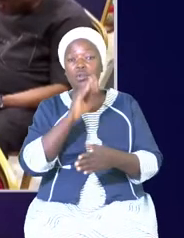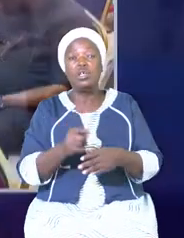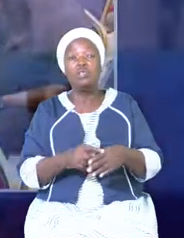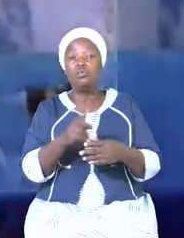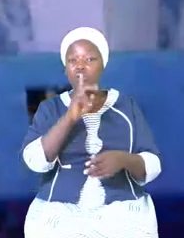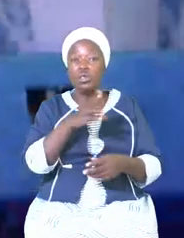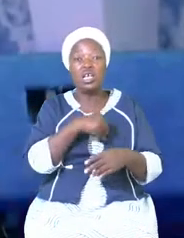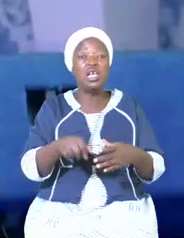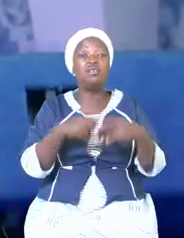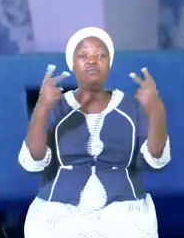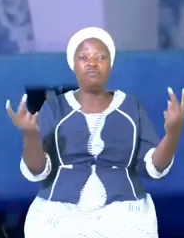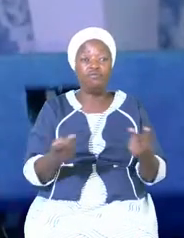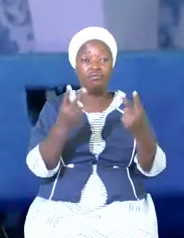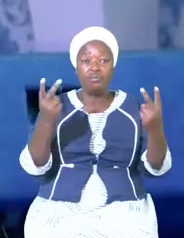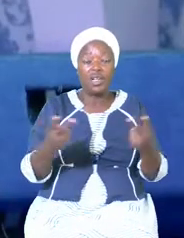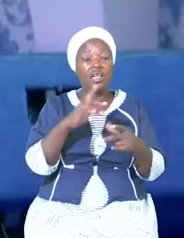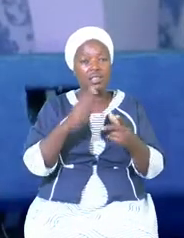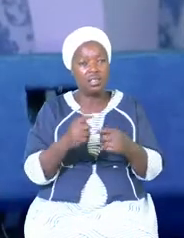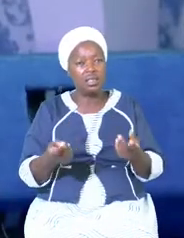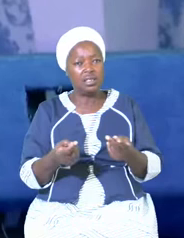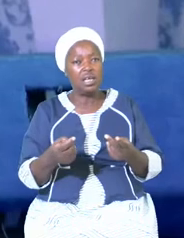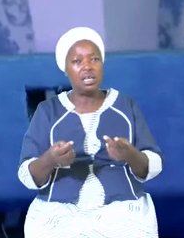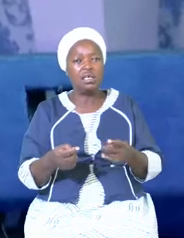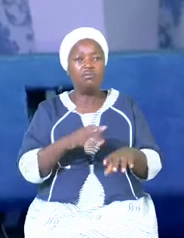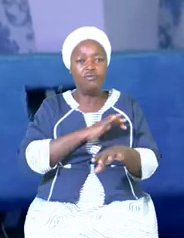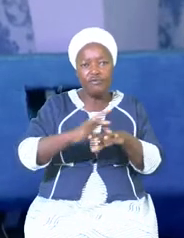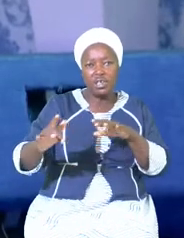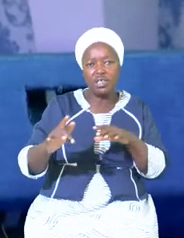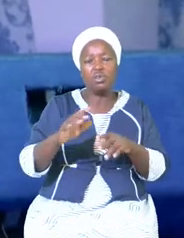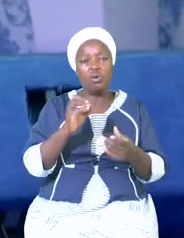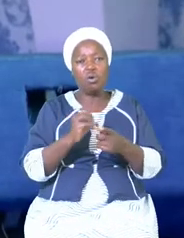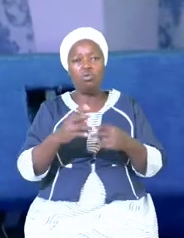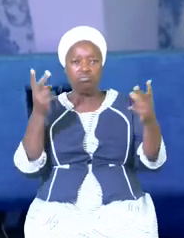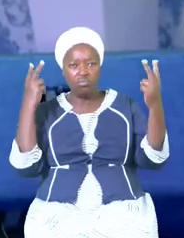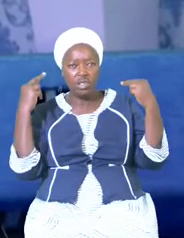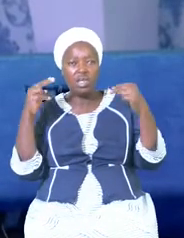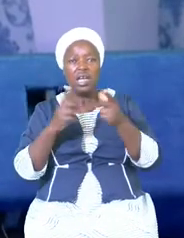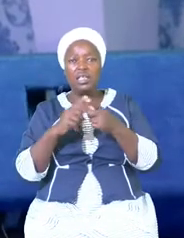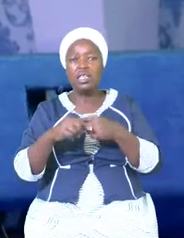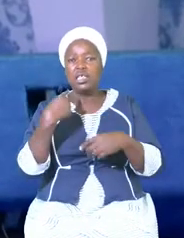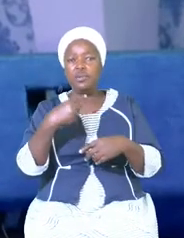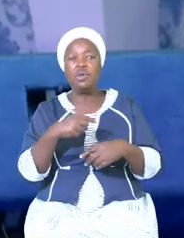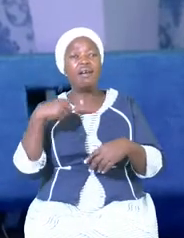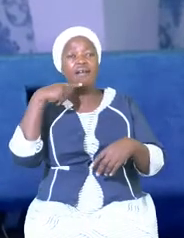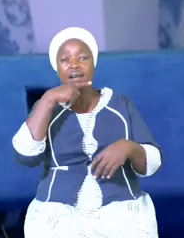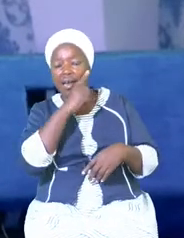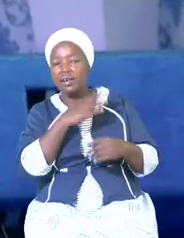and they speak lies. They conceive mischief. They are pregnant of